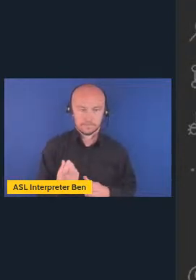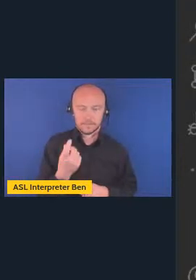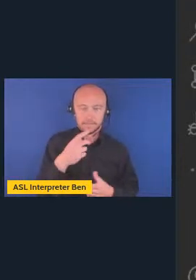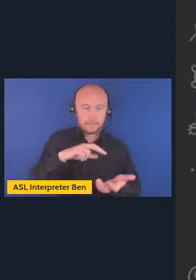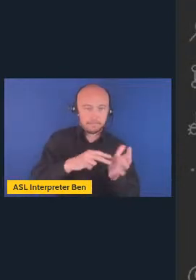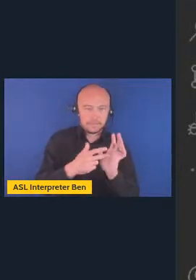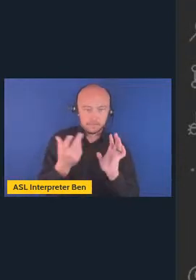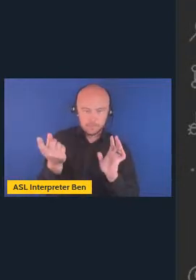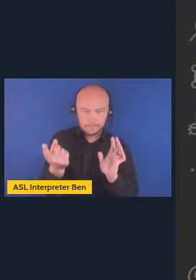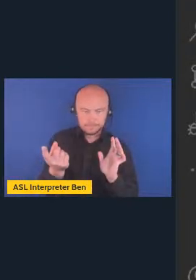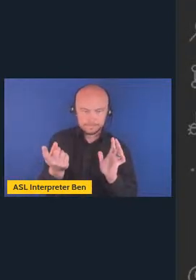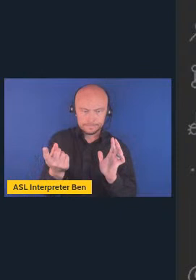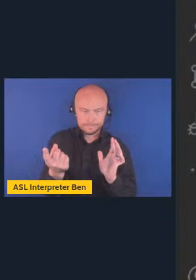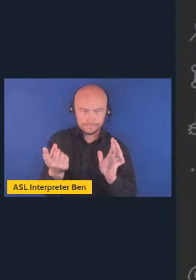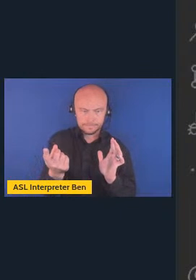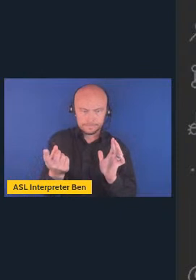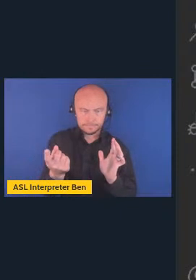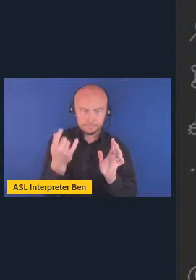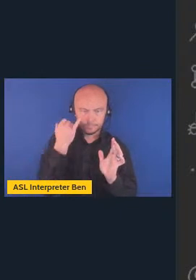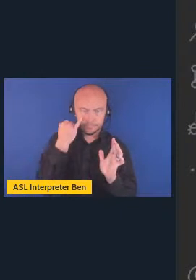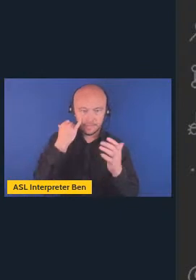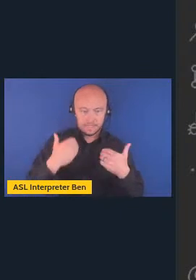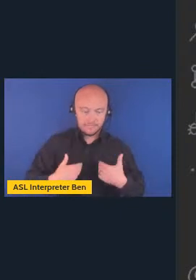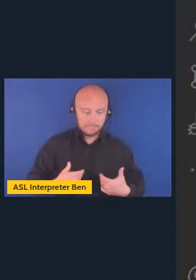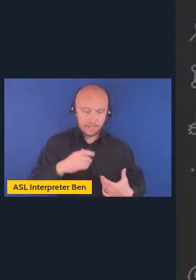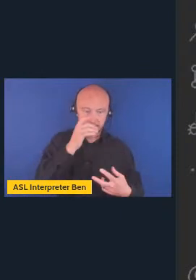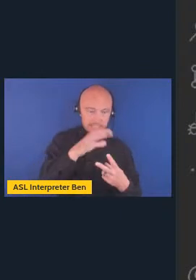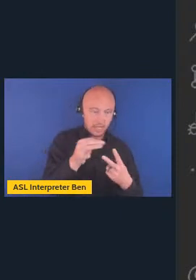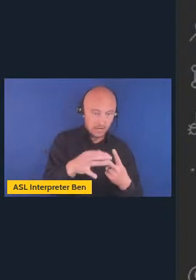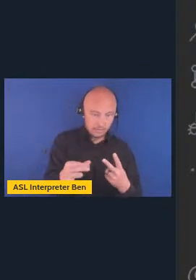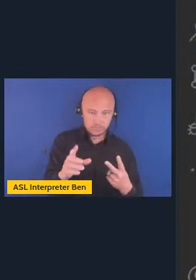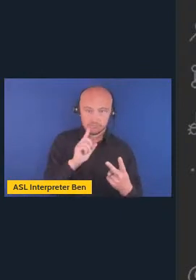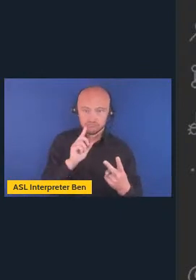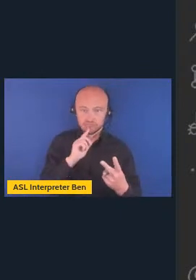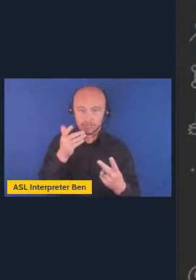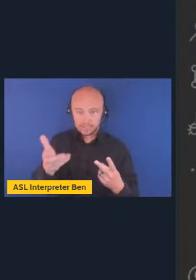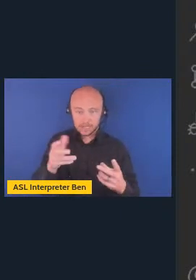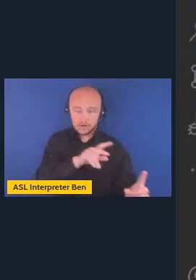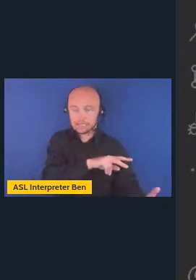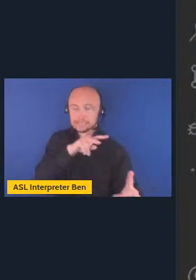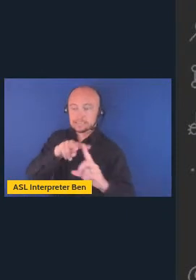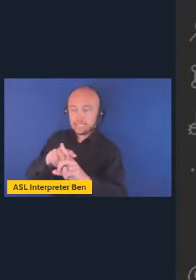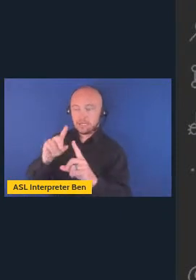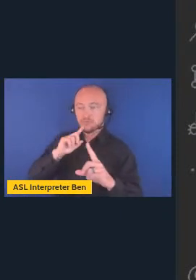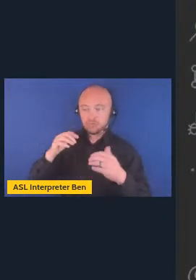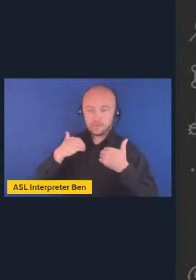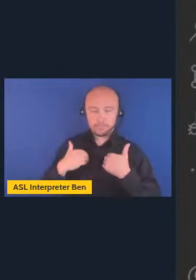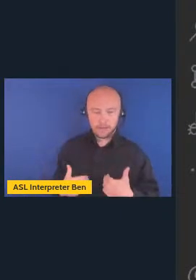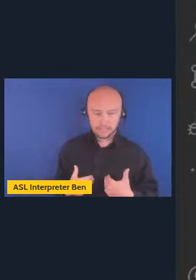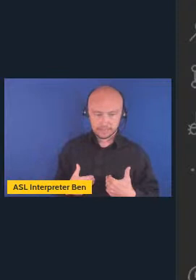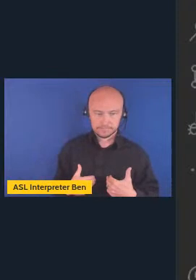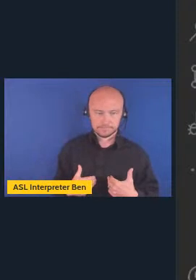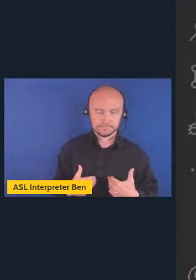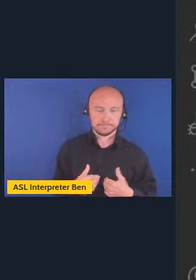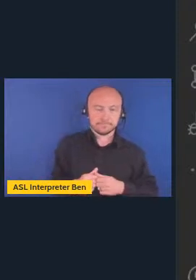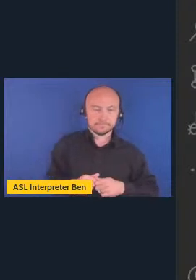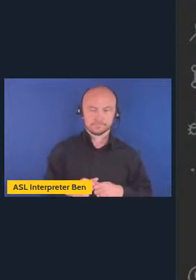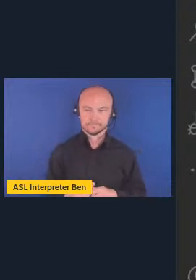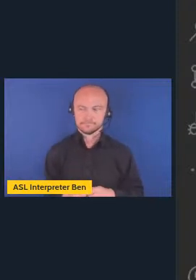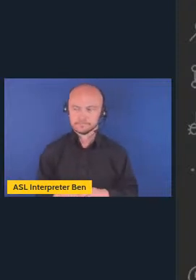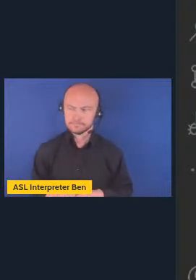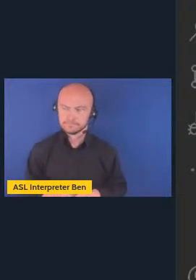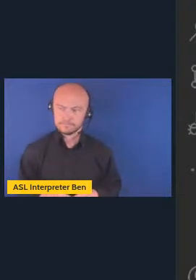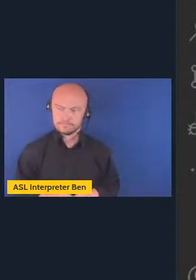the body is not an optional, if it really exists, so assign it to body. else I want to